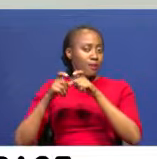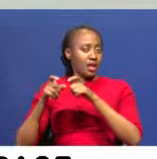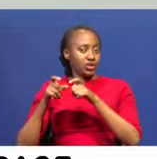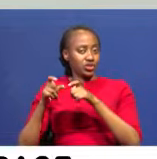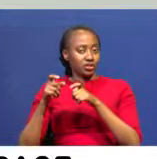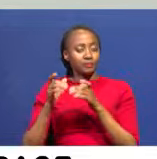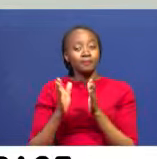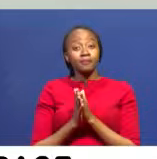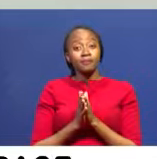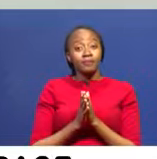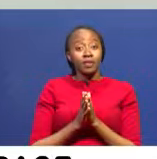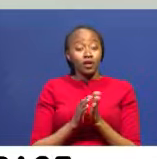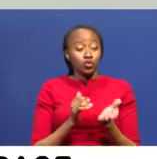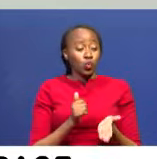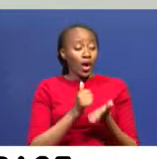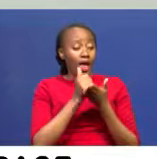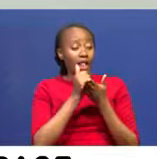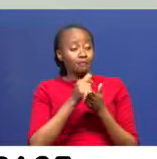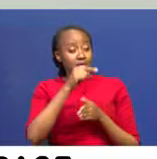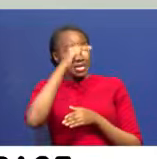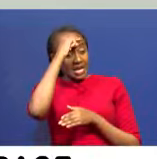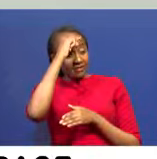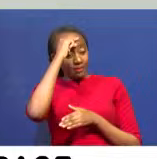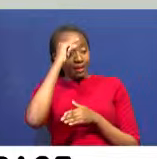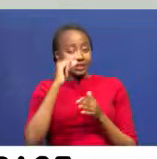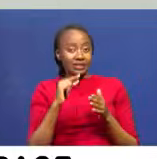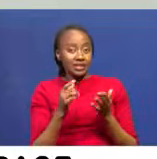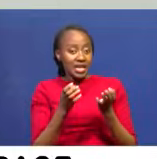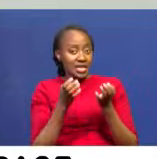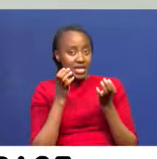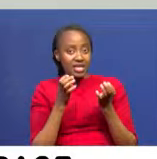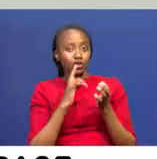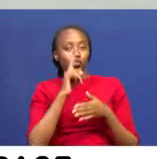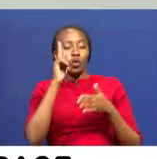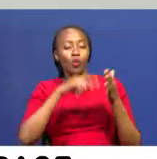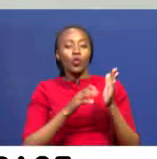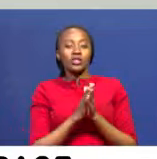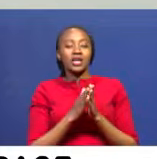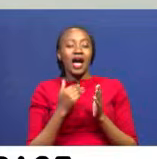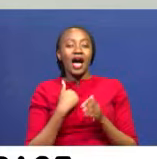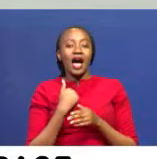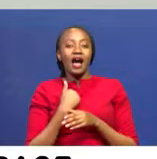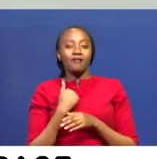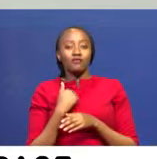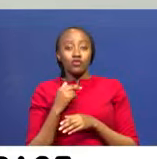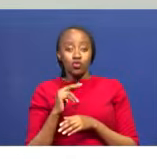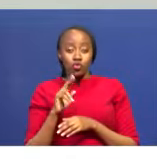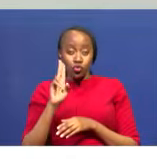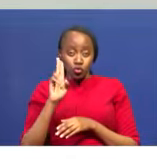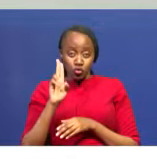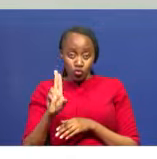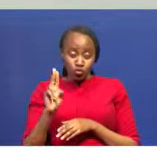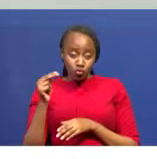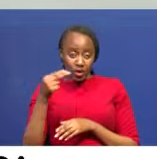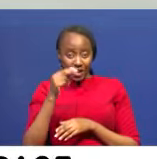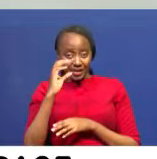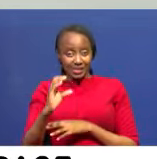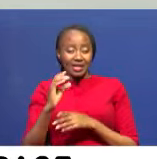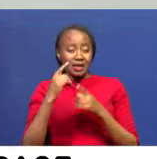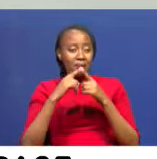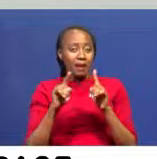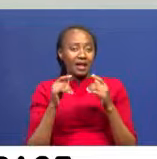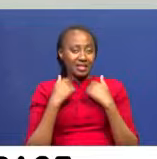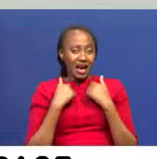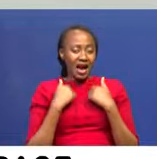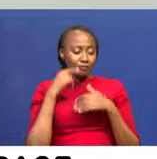of aiding the government, the government wants to ensure that there is universal health coverage. So in terms of the role of pharmacists, where are